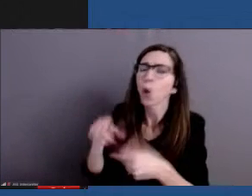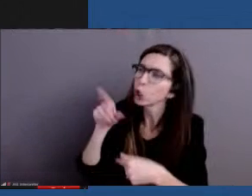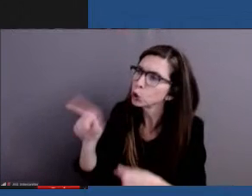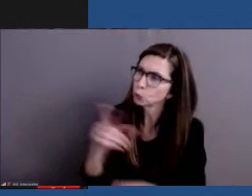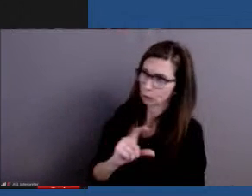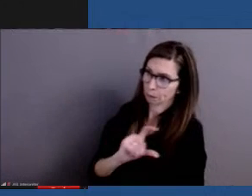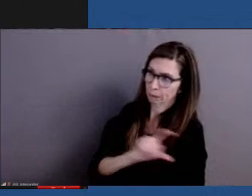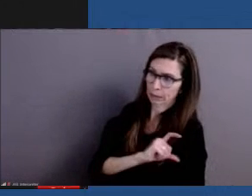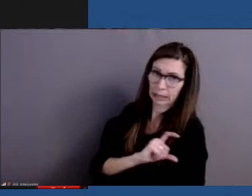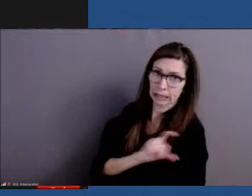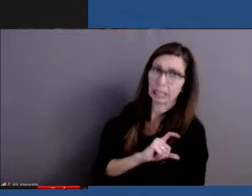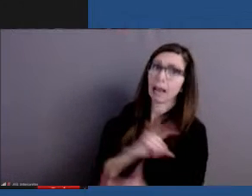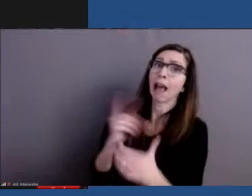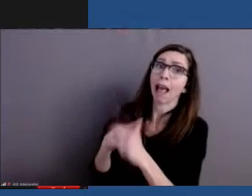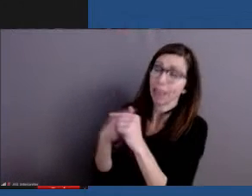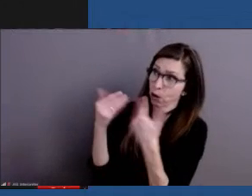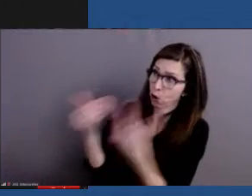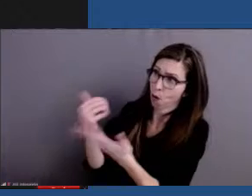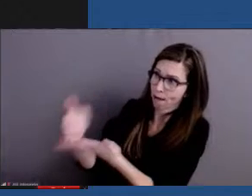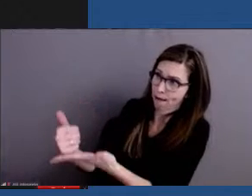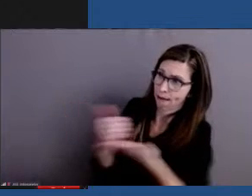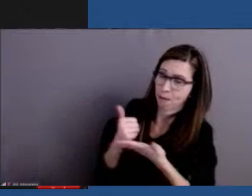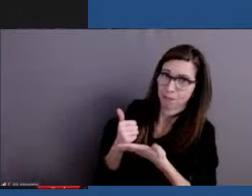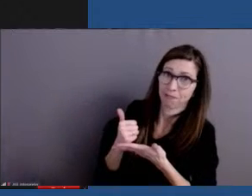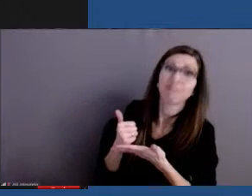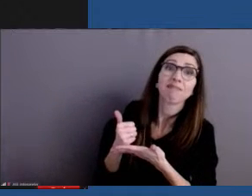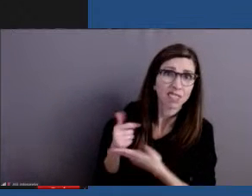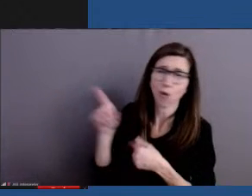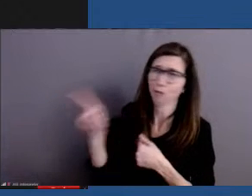were and how good they were at that.